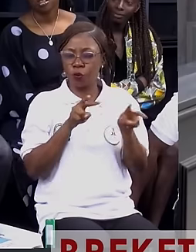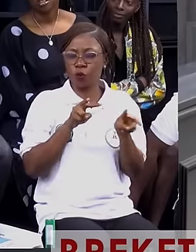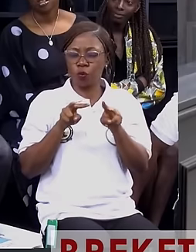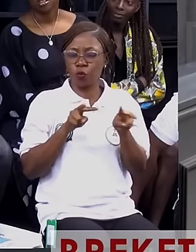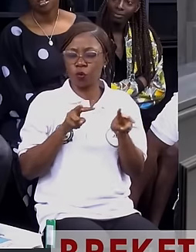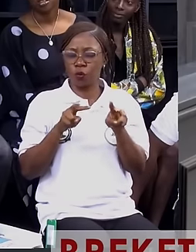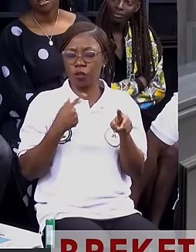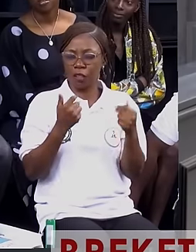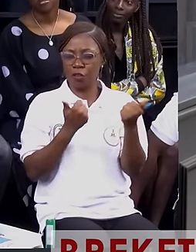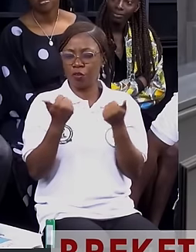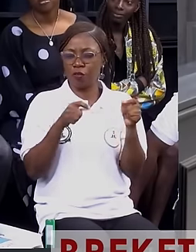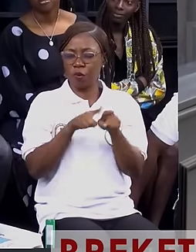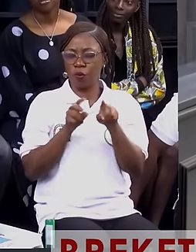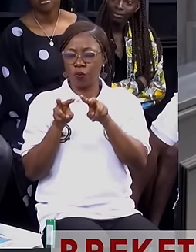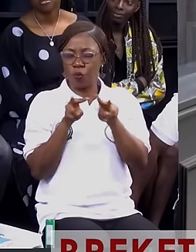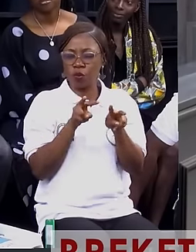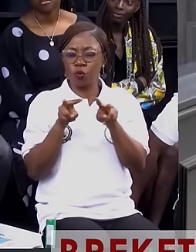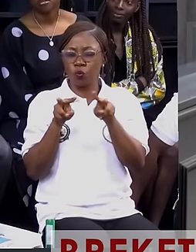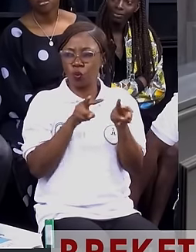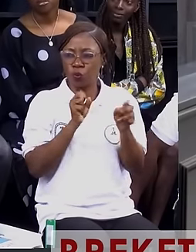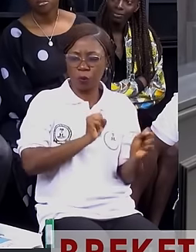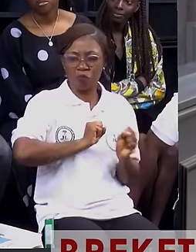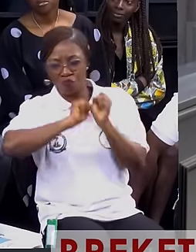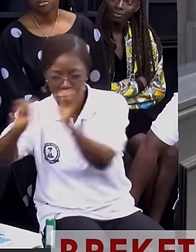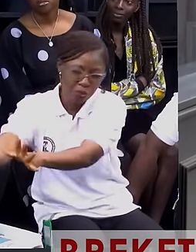the driver is watching. Watch, watch.